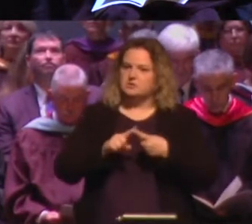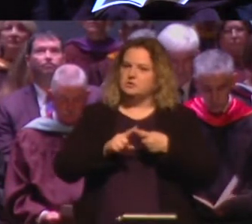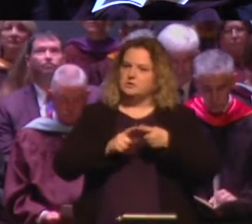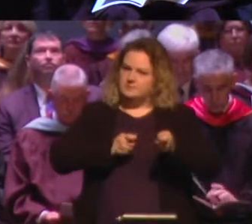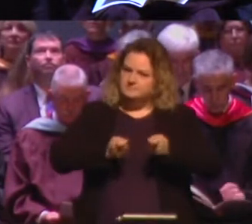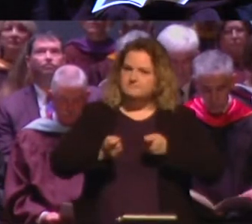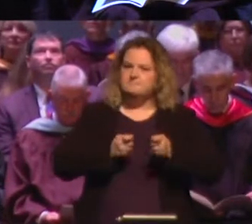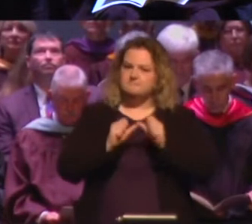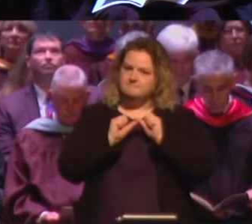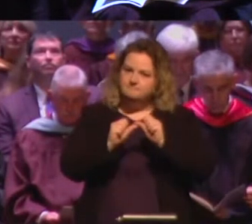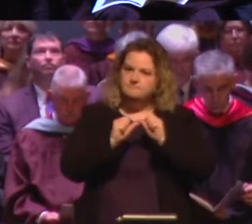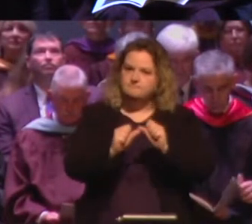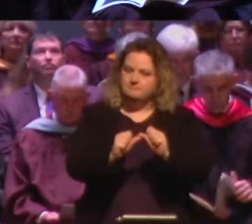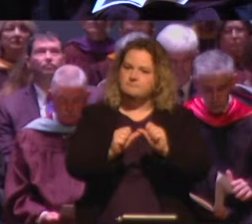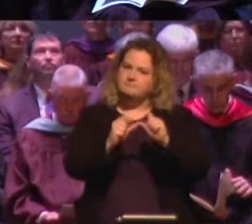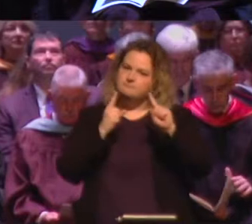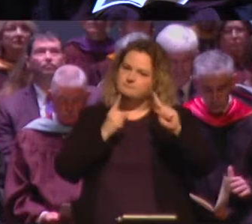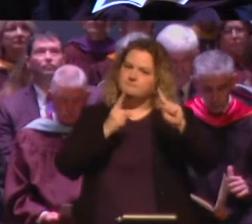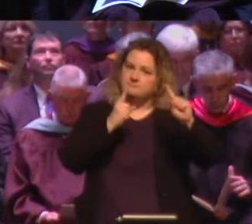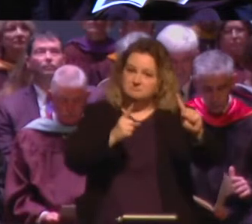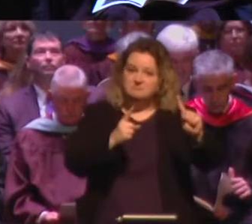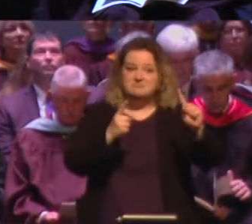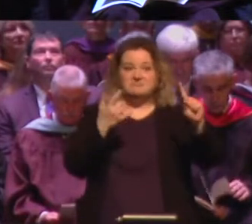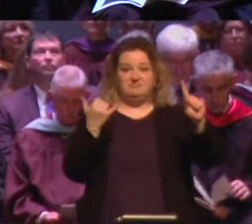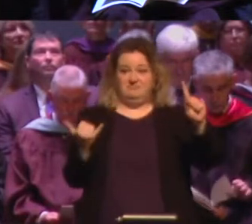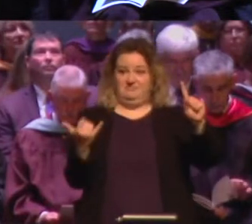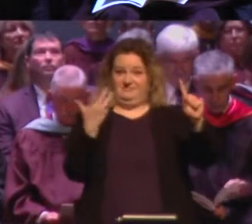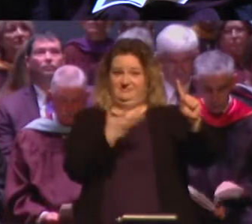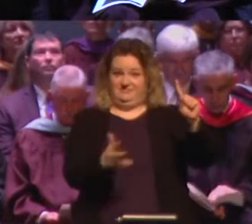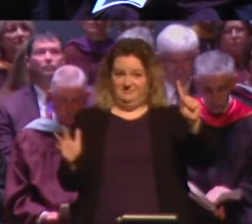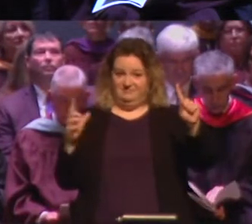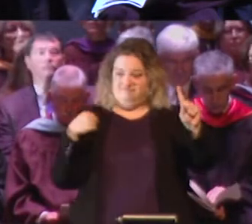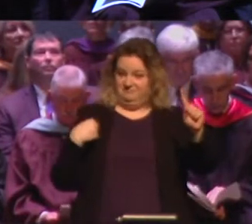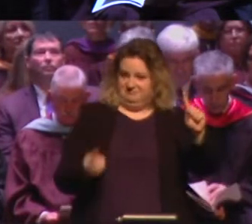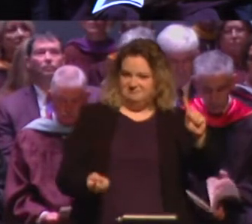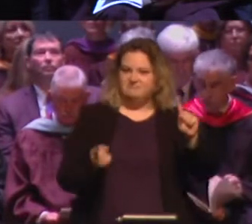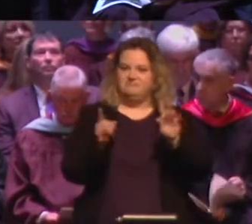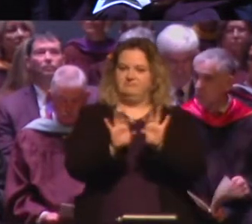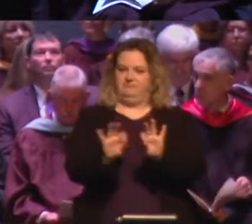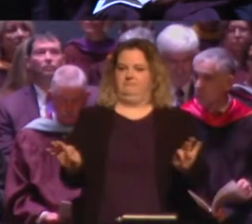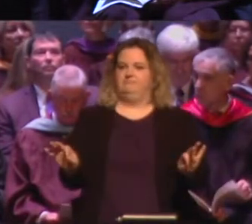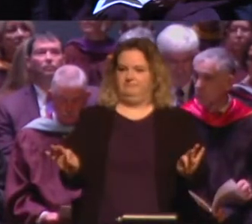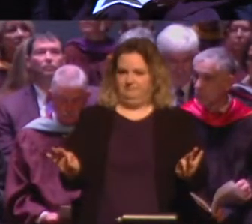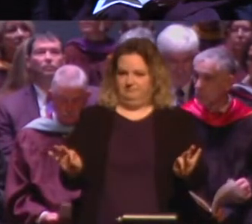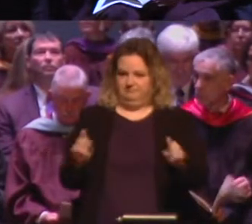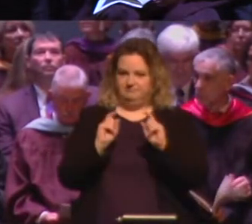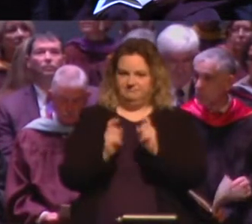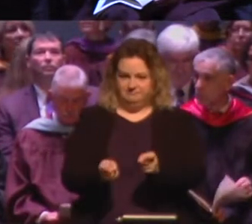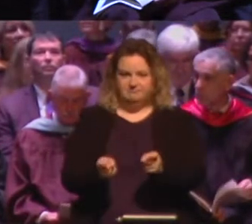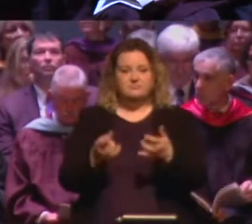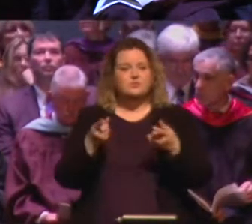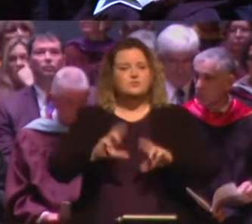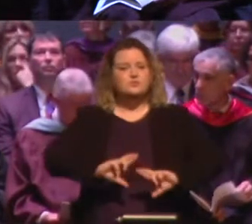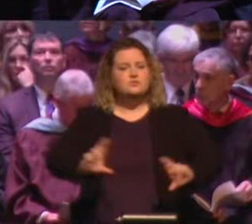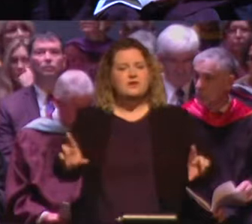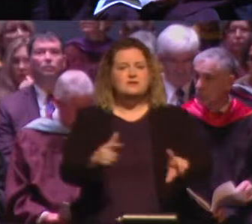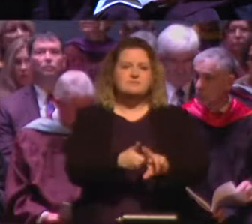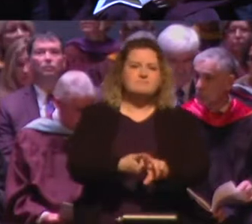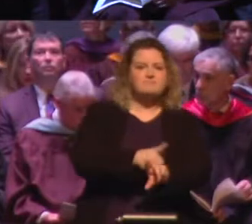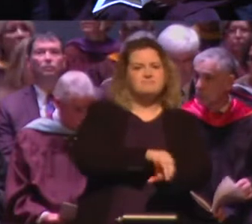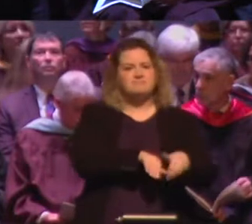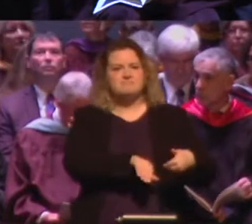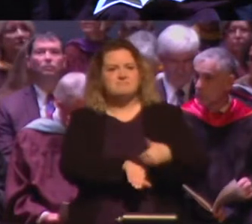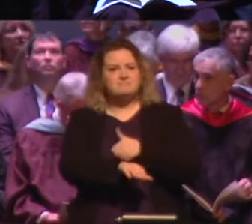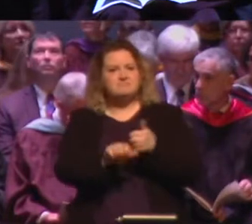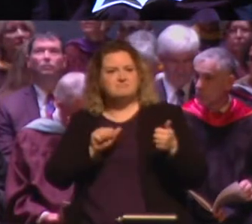high standards, you earned your degree. You are now equipped to take on the world.